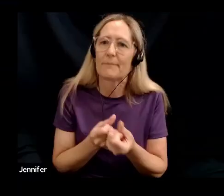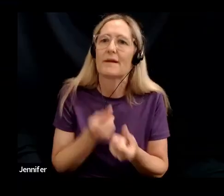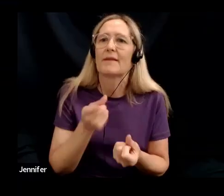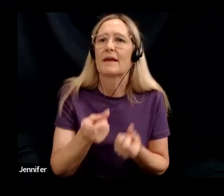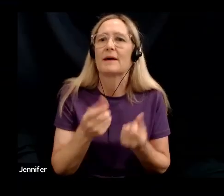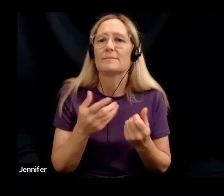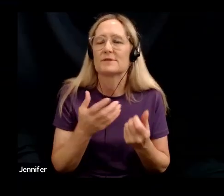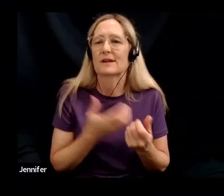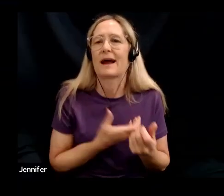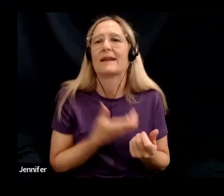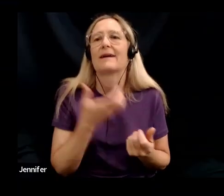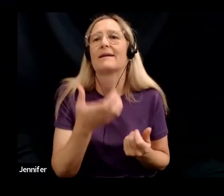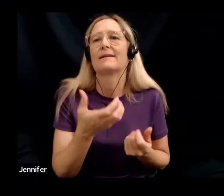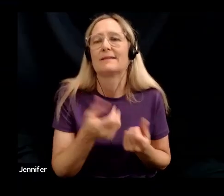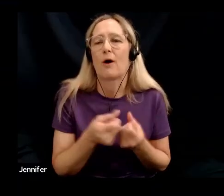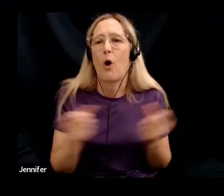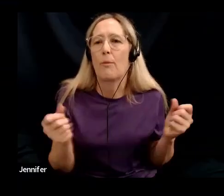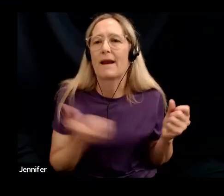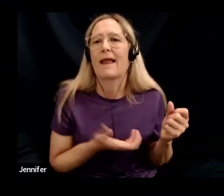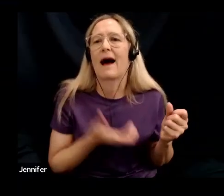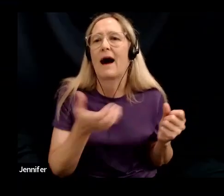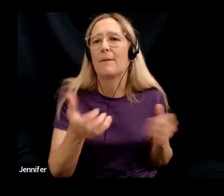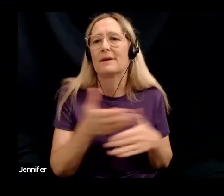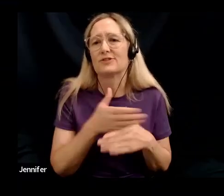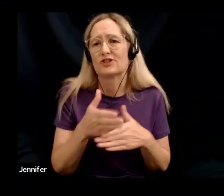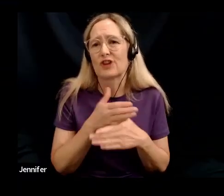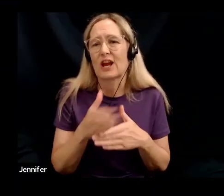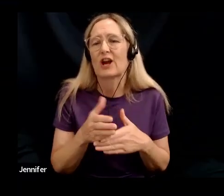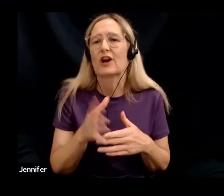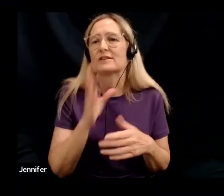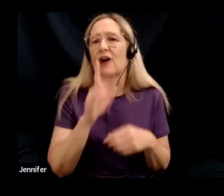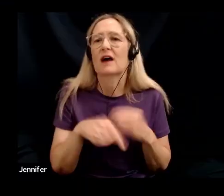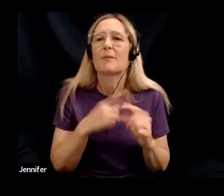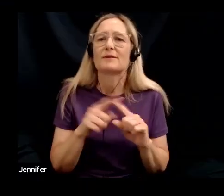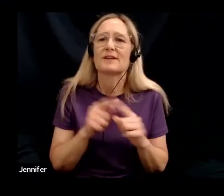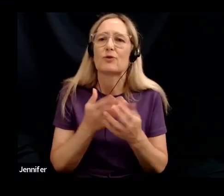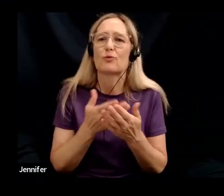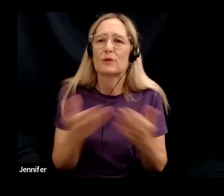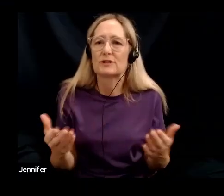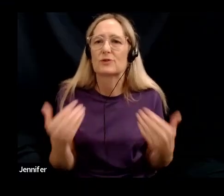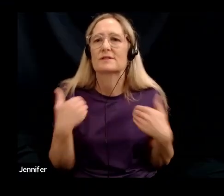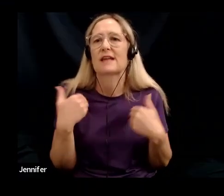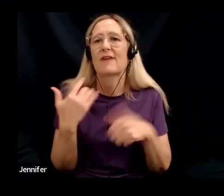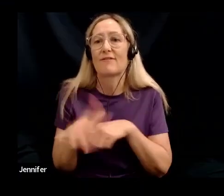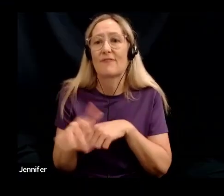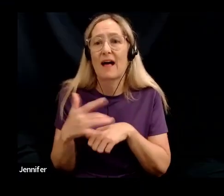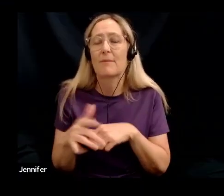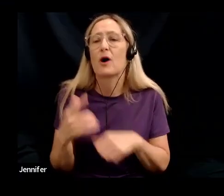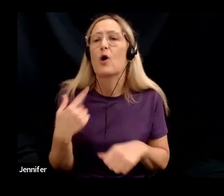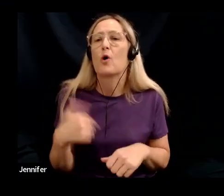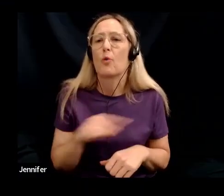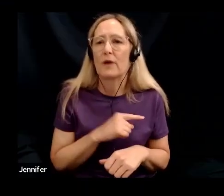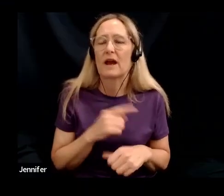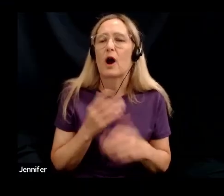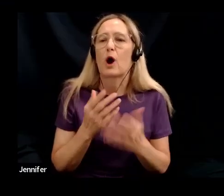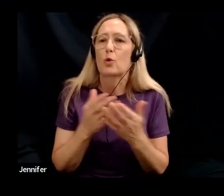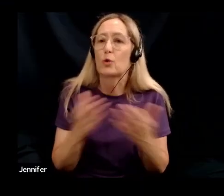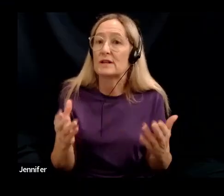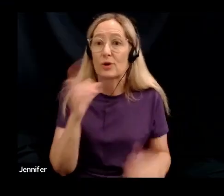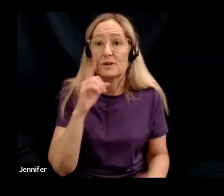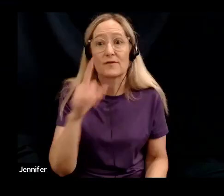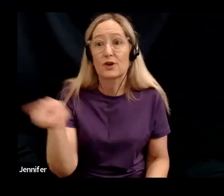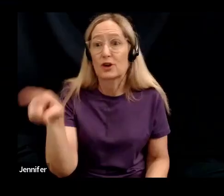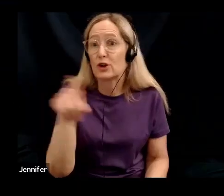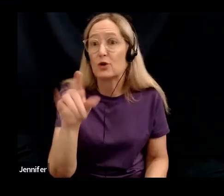to open up about mental health and just talk about resources. So just know that, we are a resource for all of you as